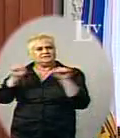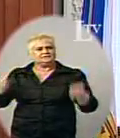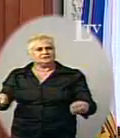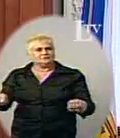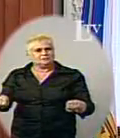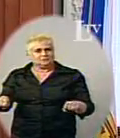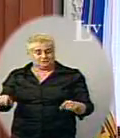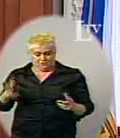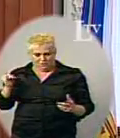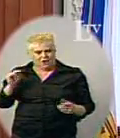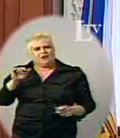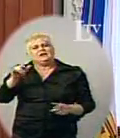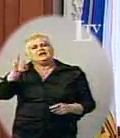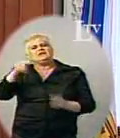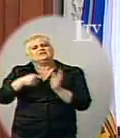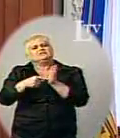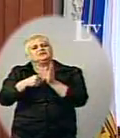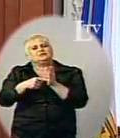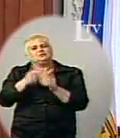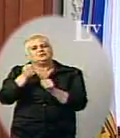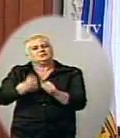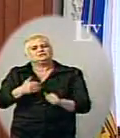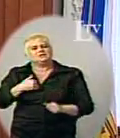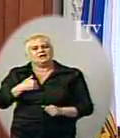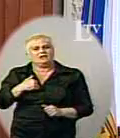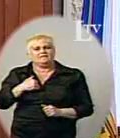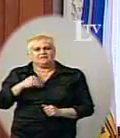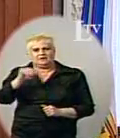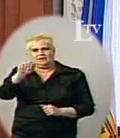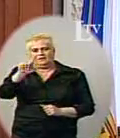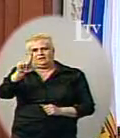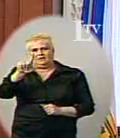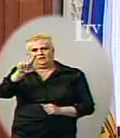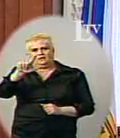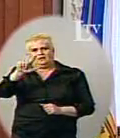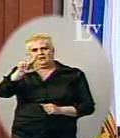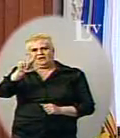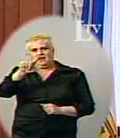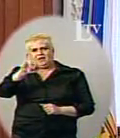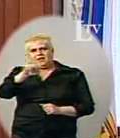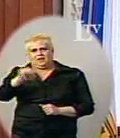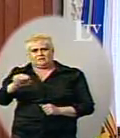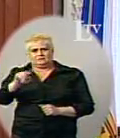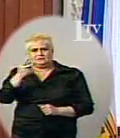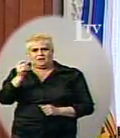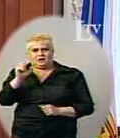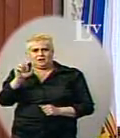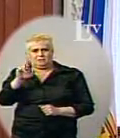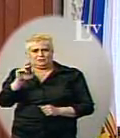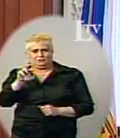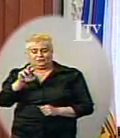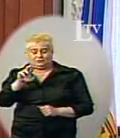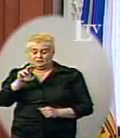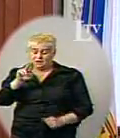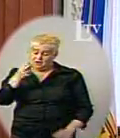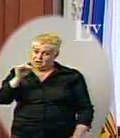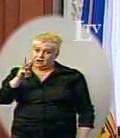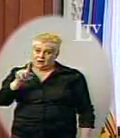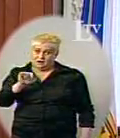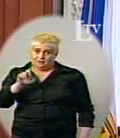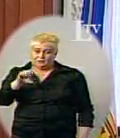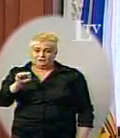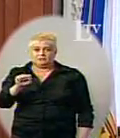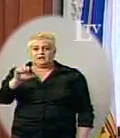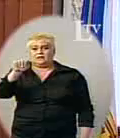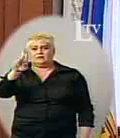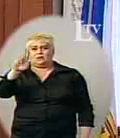find people with conditions such as Alzheimer's disease, autism, and other cognitive challenges